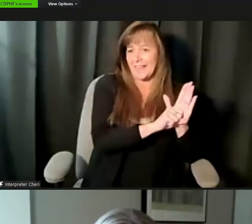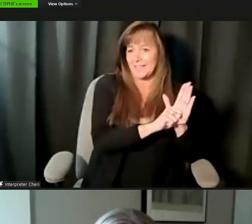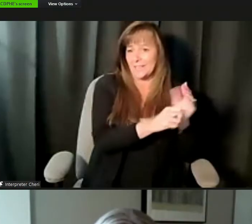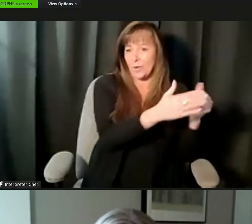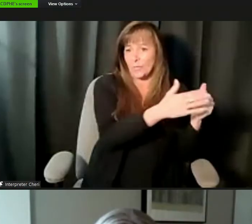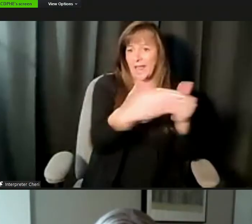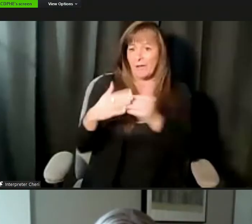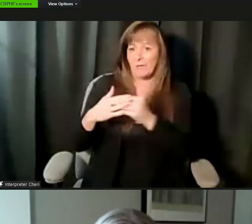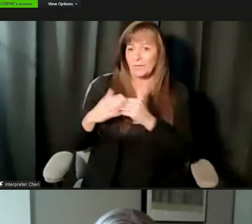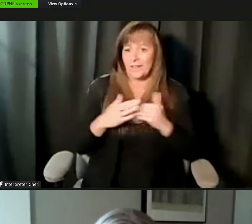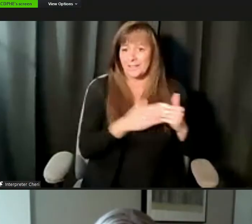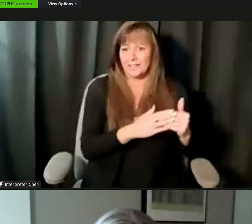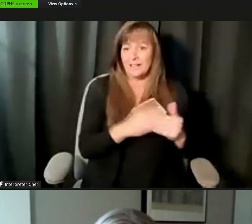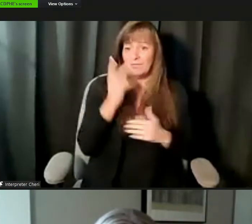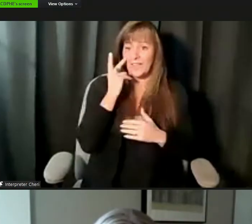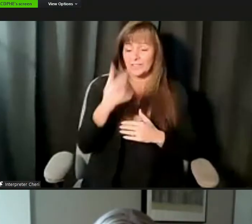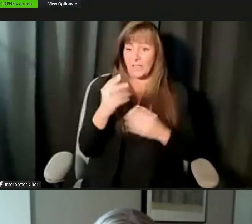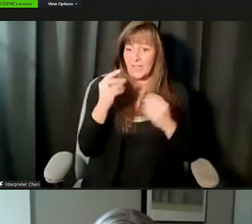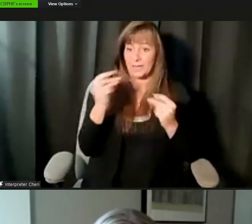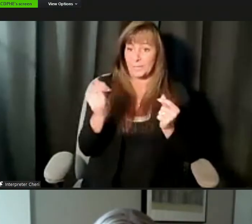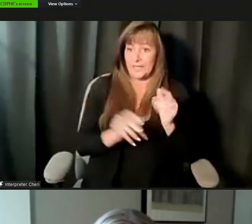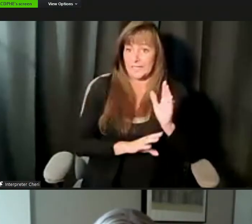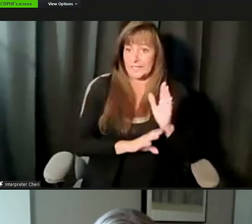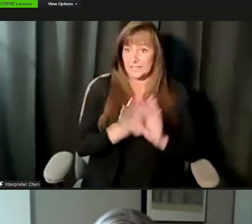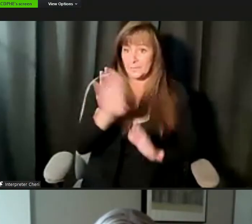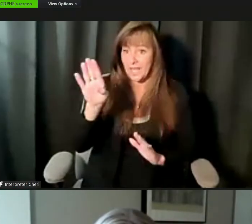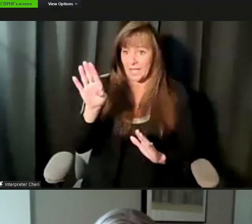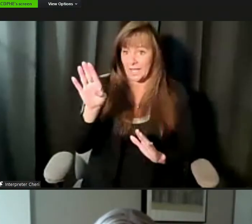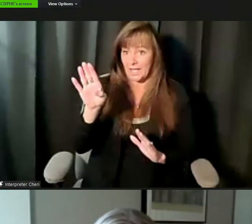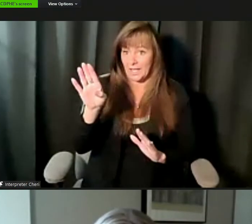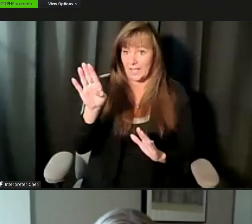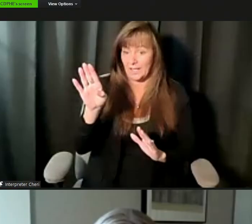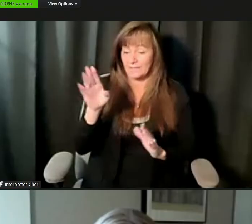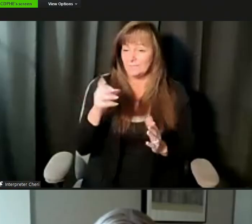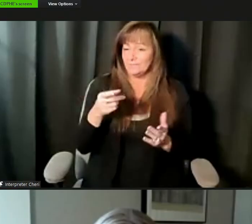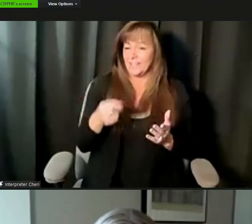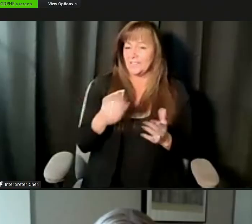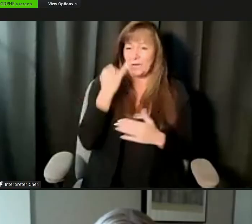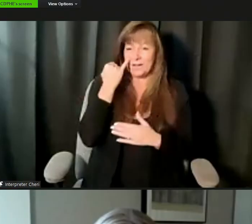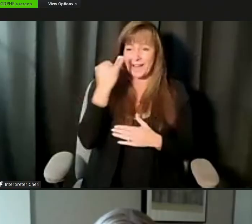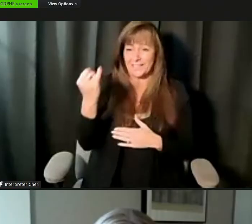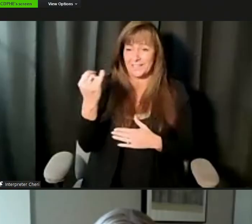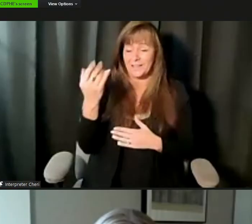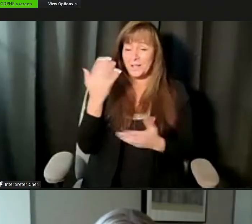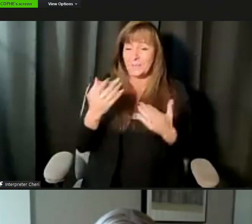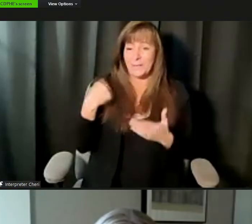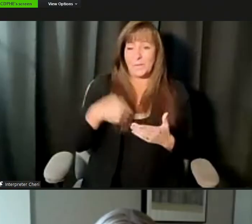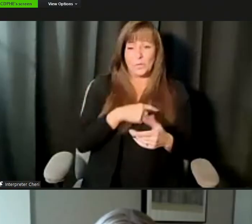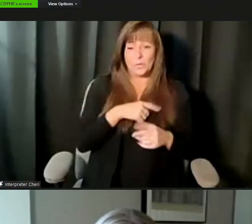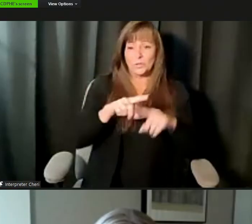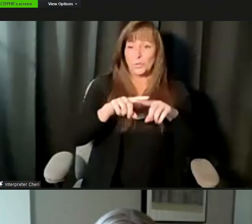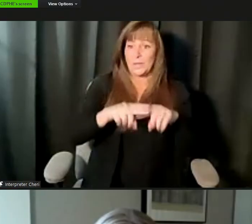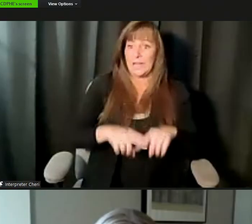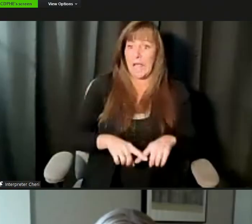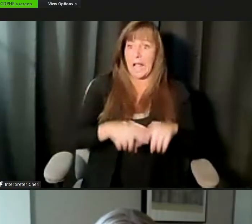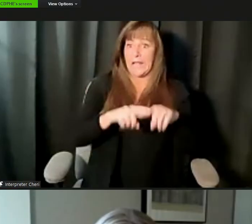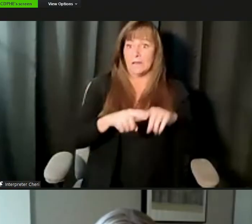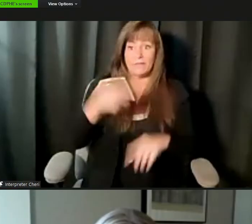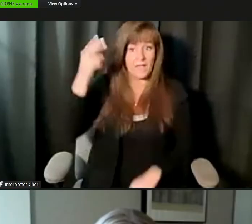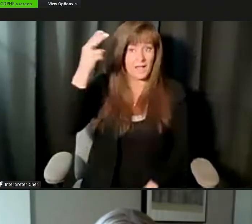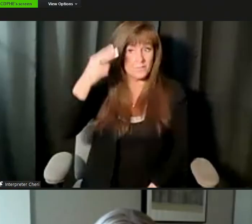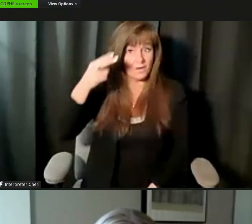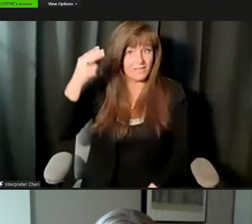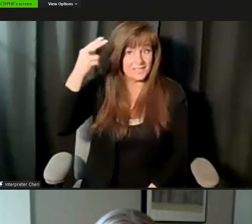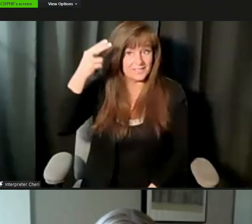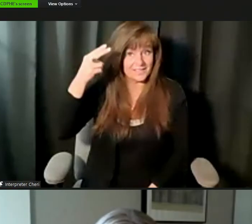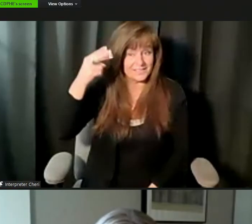that saw that immediate spike. Is there an idea that maybe we're too reliant on the hypothesis that